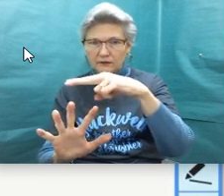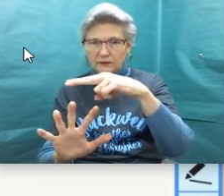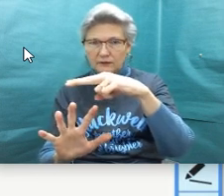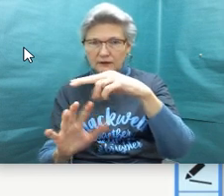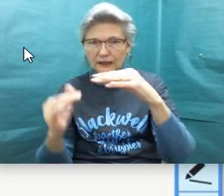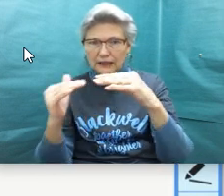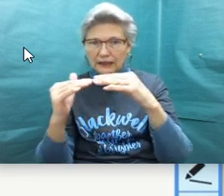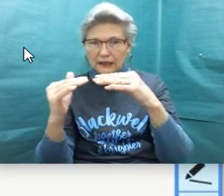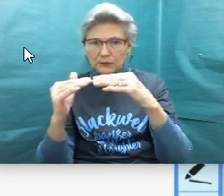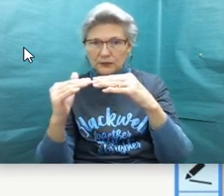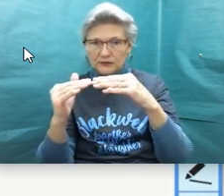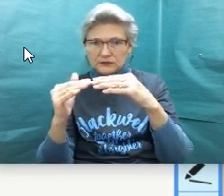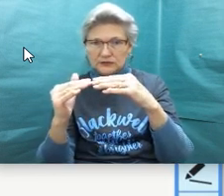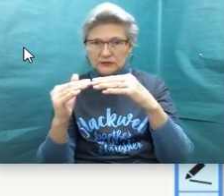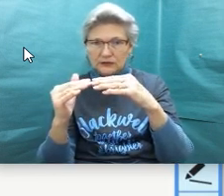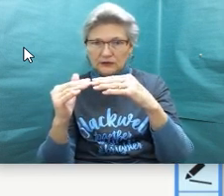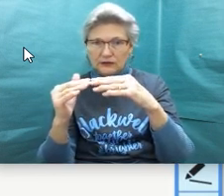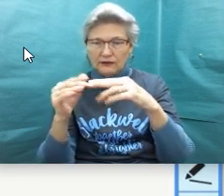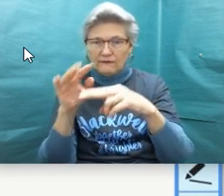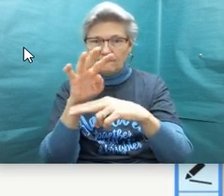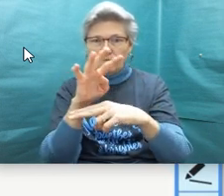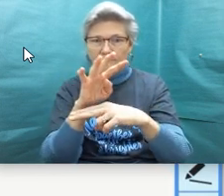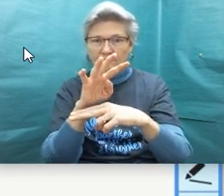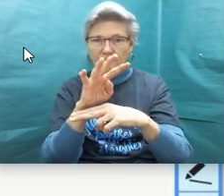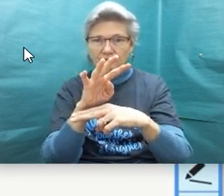for my final product of